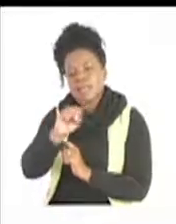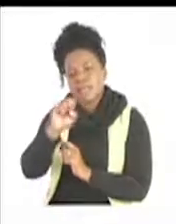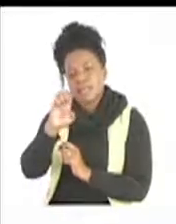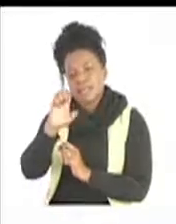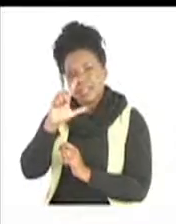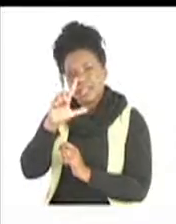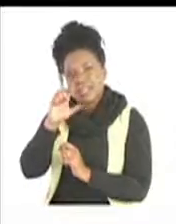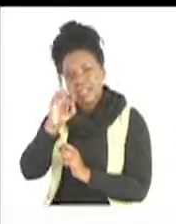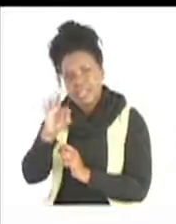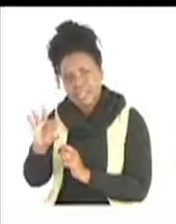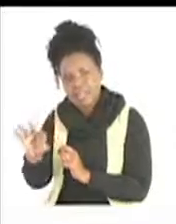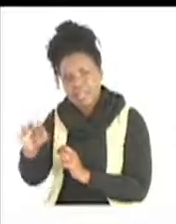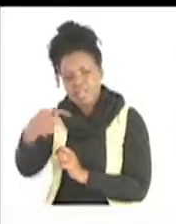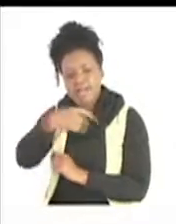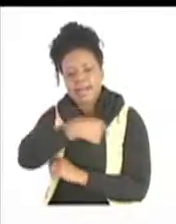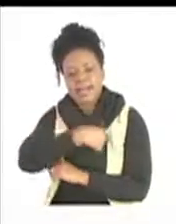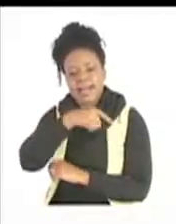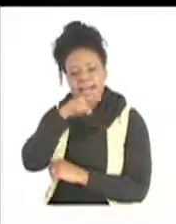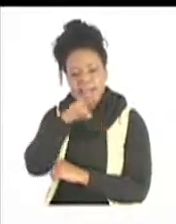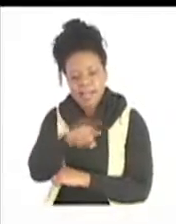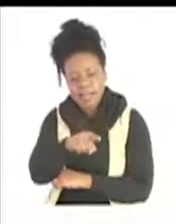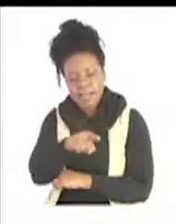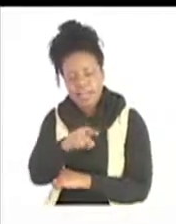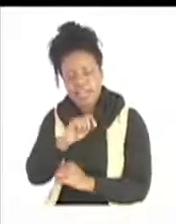becomes itself. We